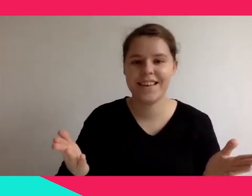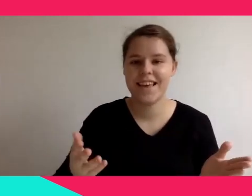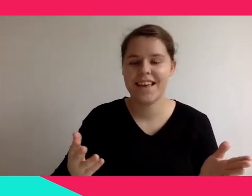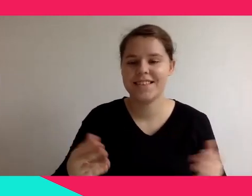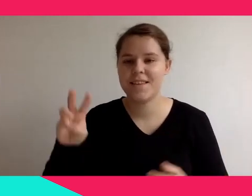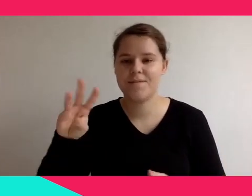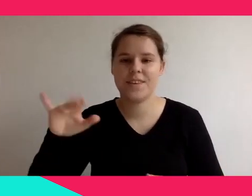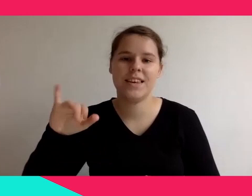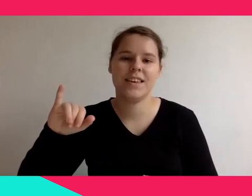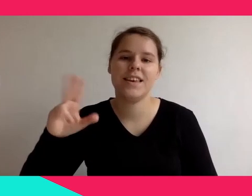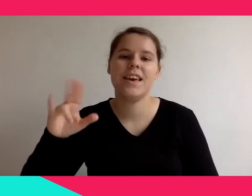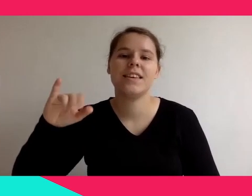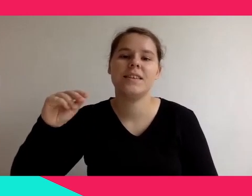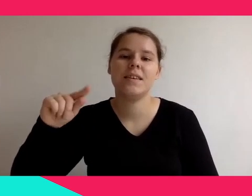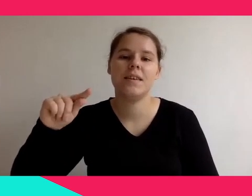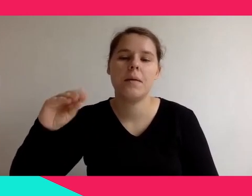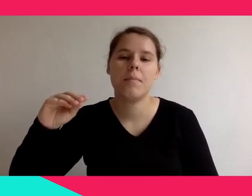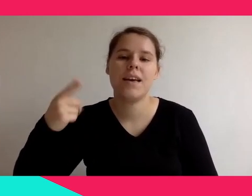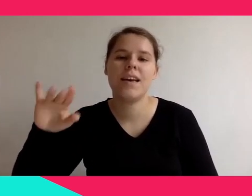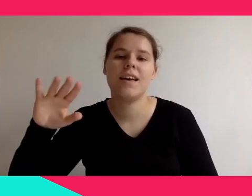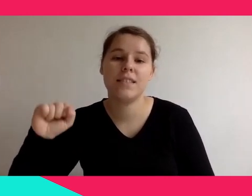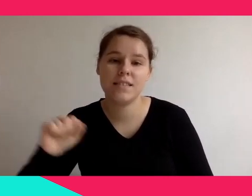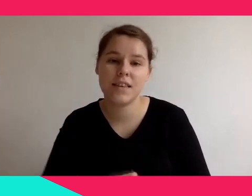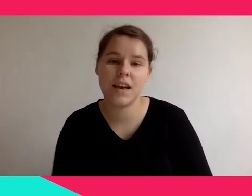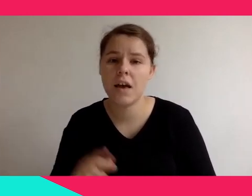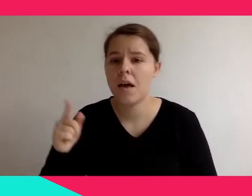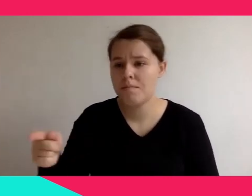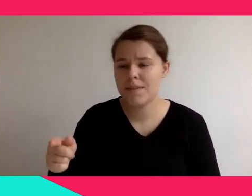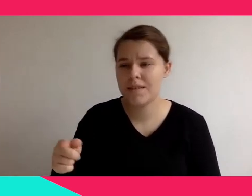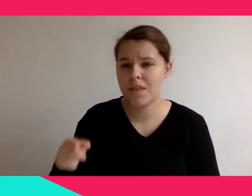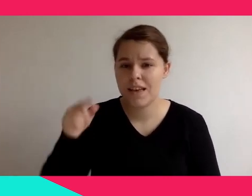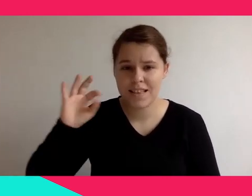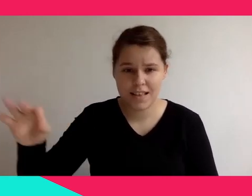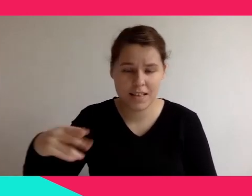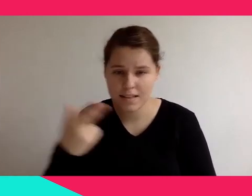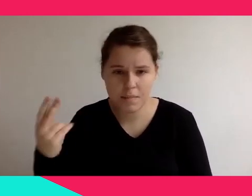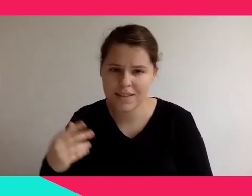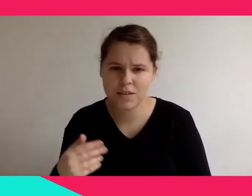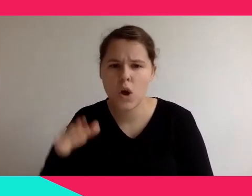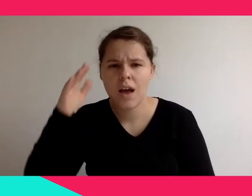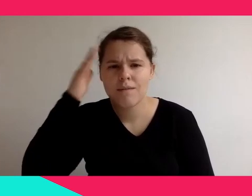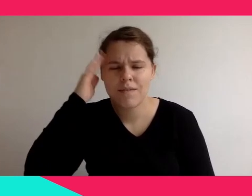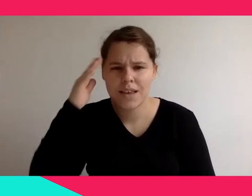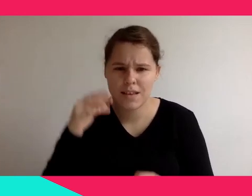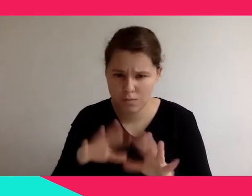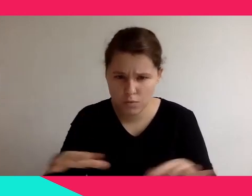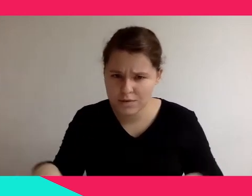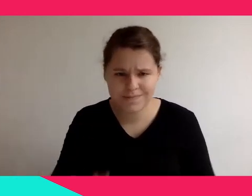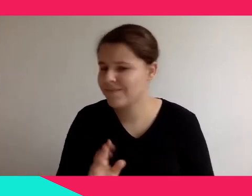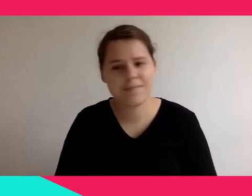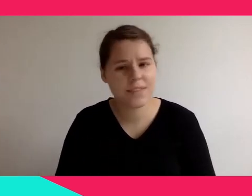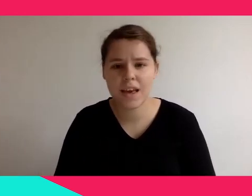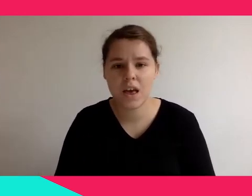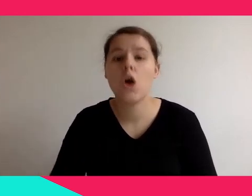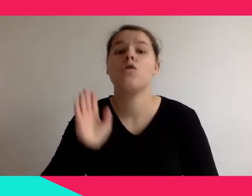Wikimedia Commons until we did the Birds project. And some of the volunteers started uploading parts of our collection